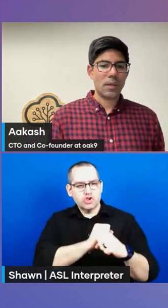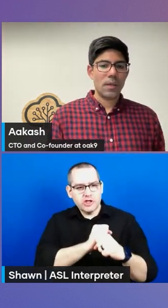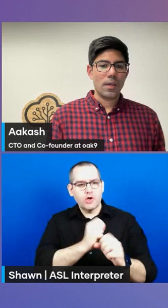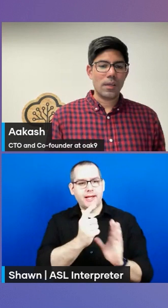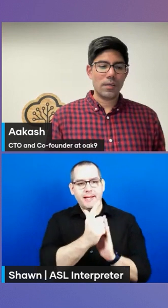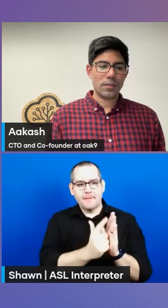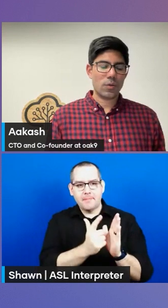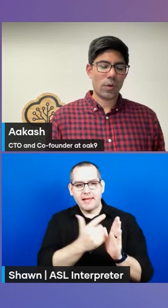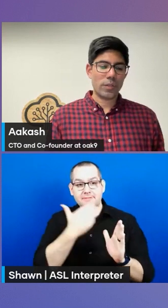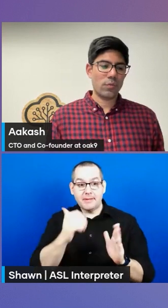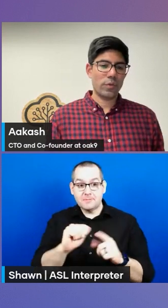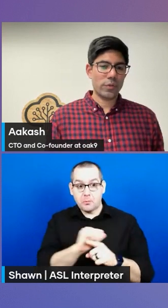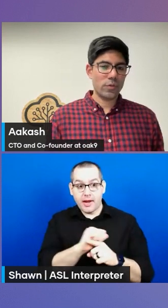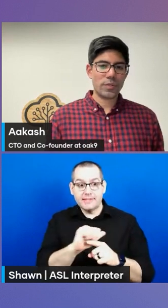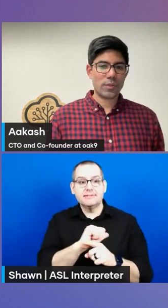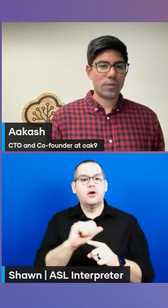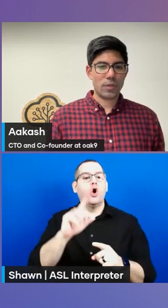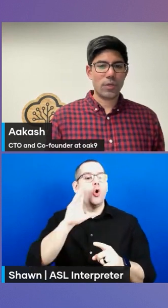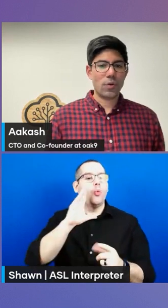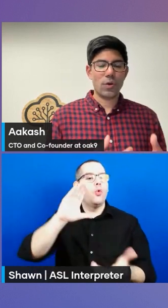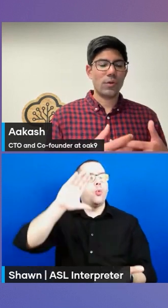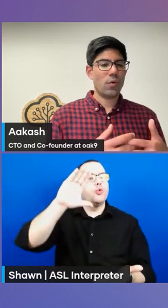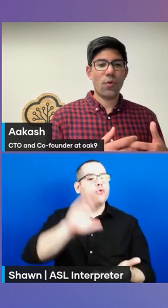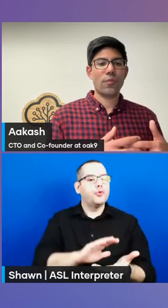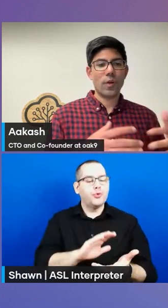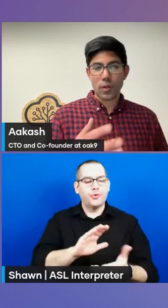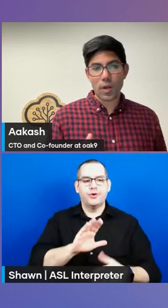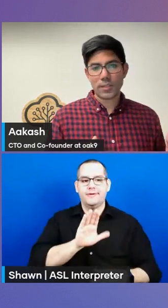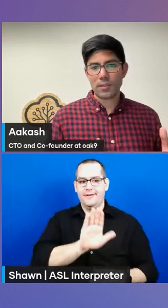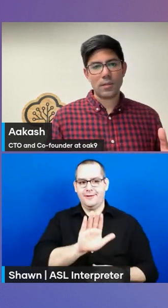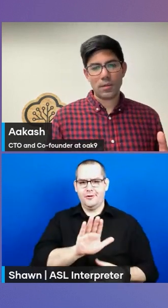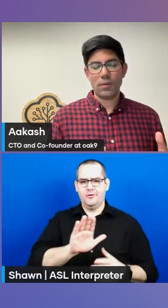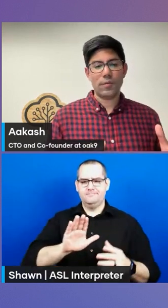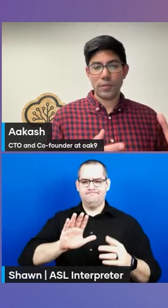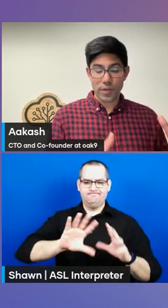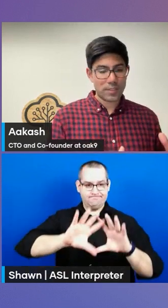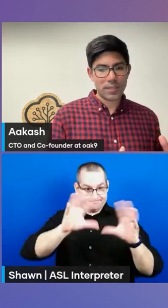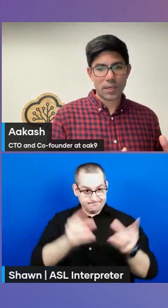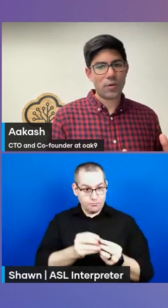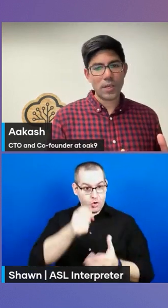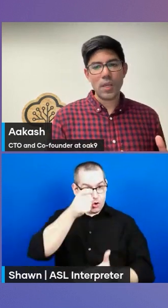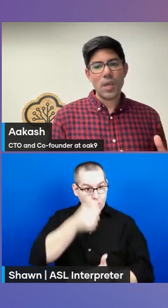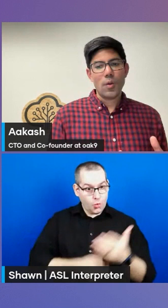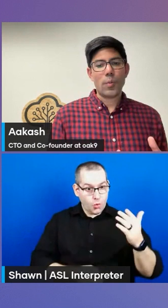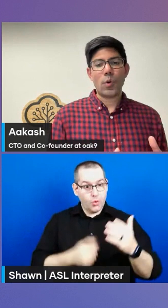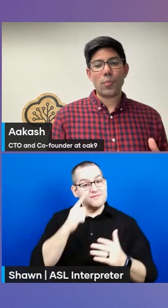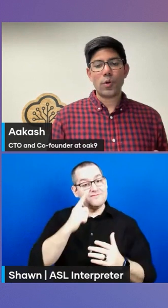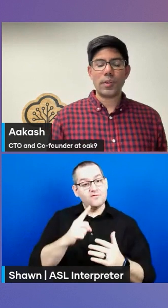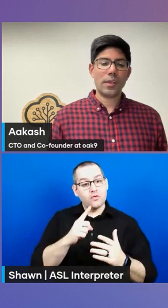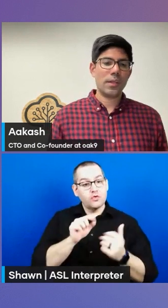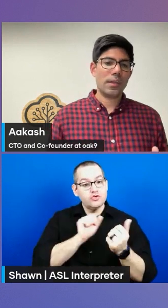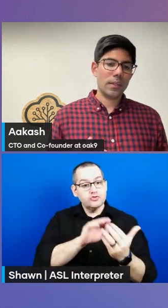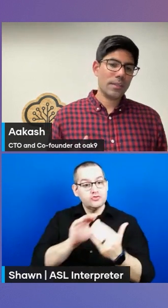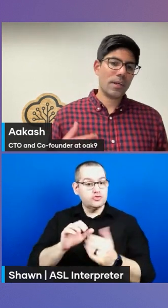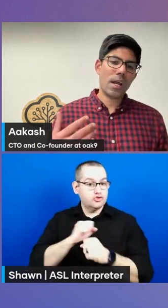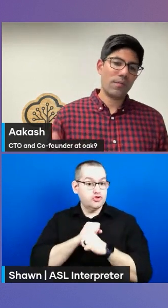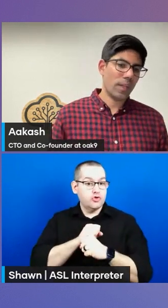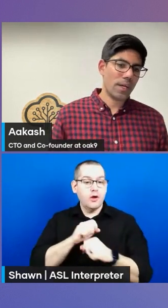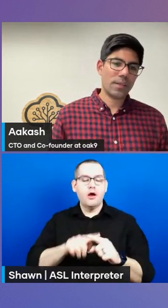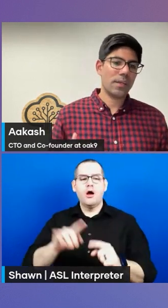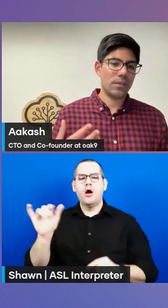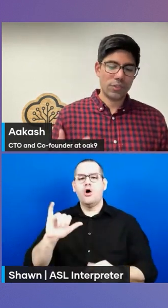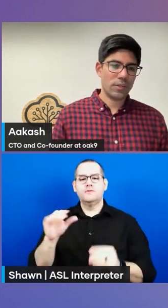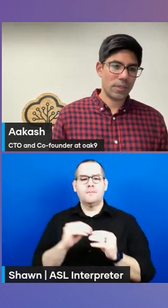practices is going to reduce your overall cost of addressing security. But more importantly, it leads to